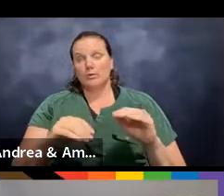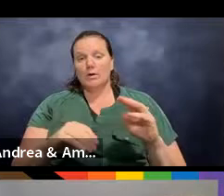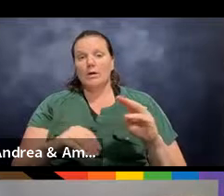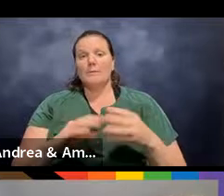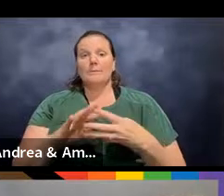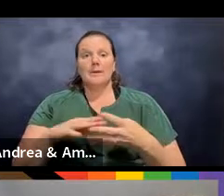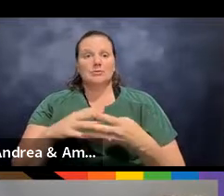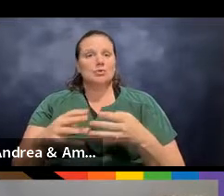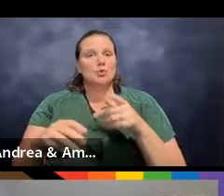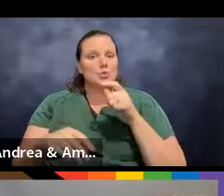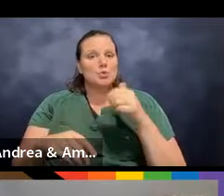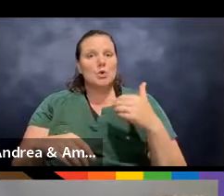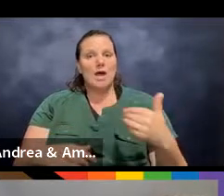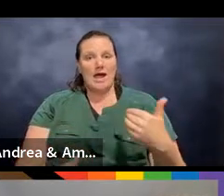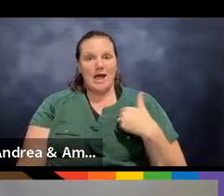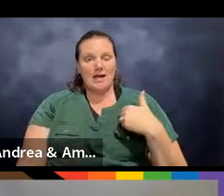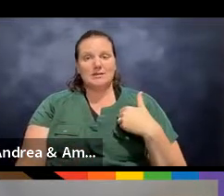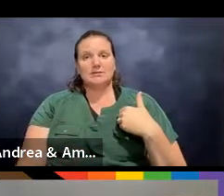of who has